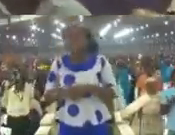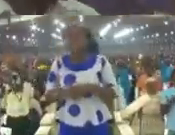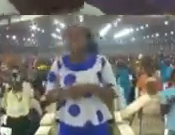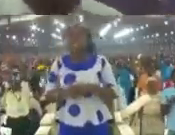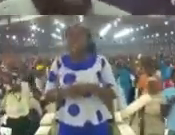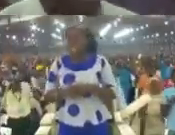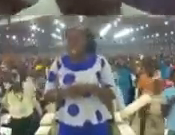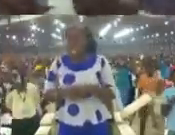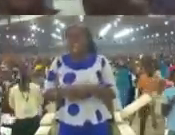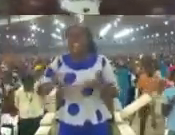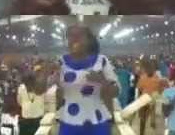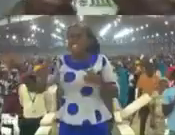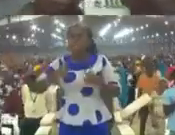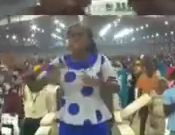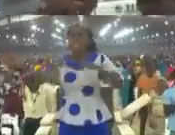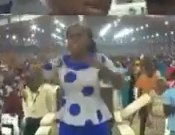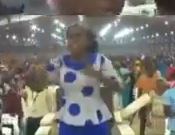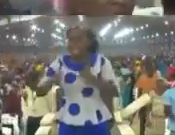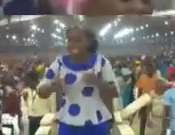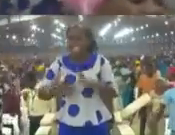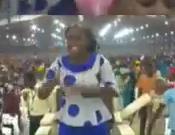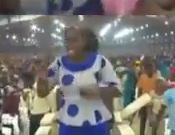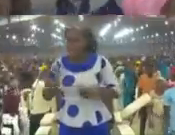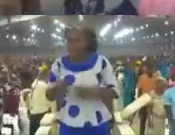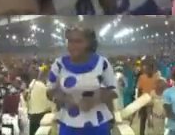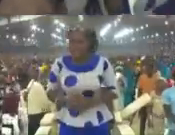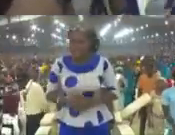let me laugh last.